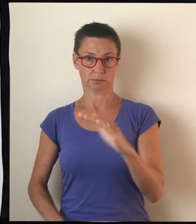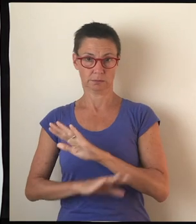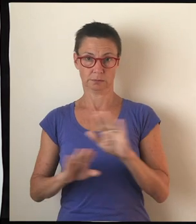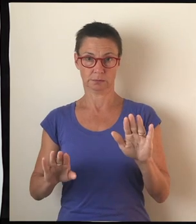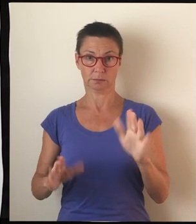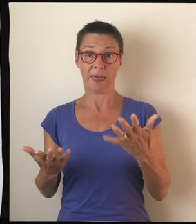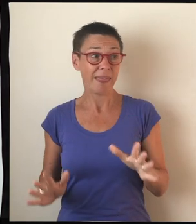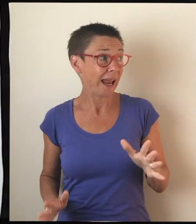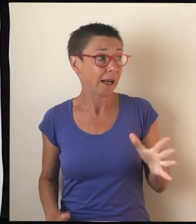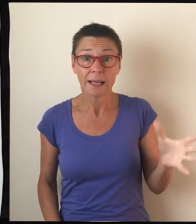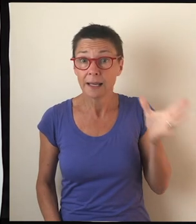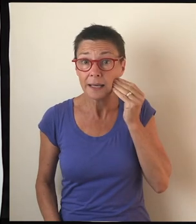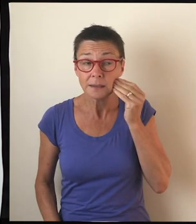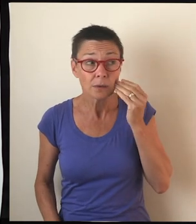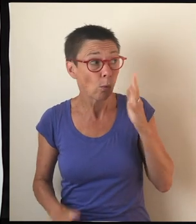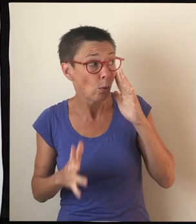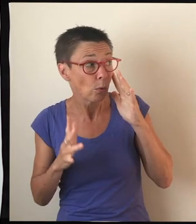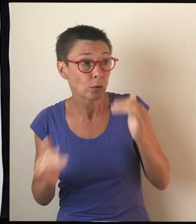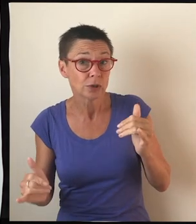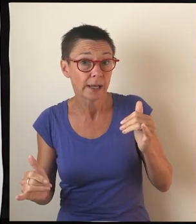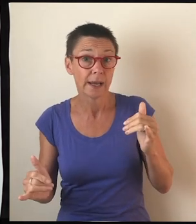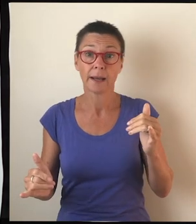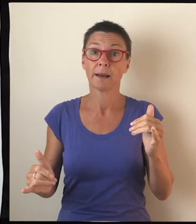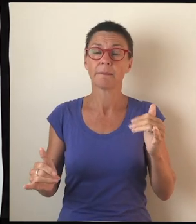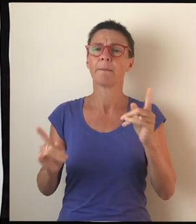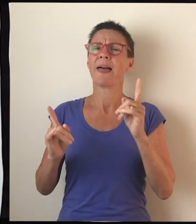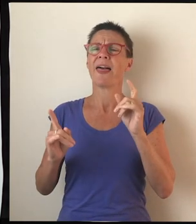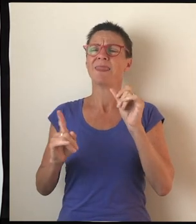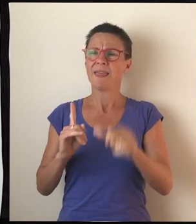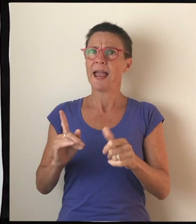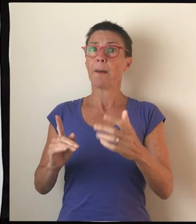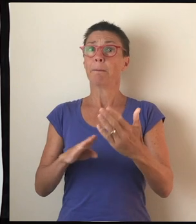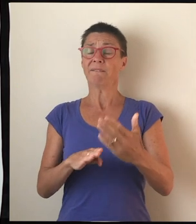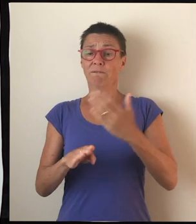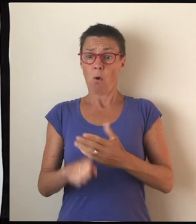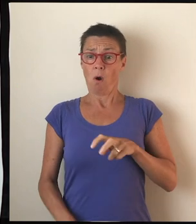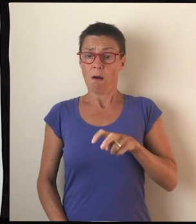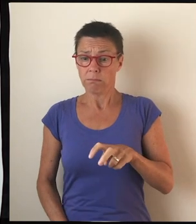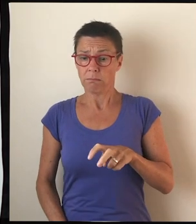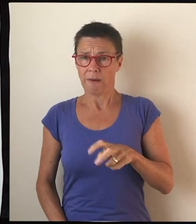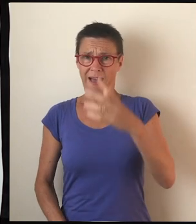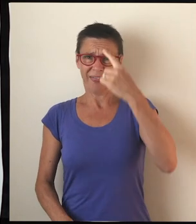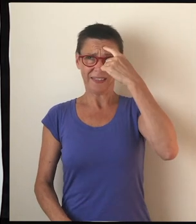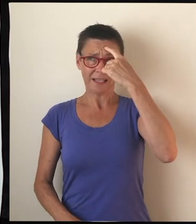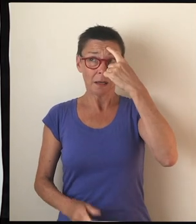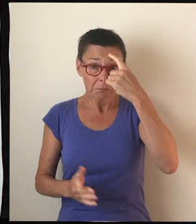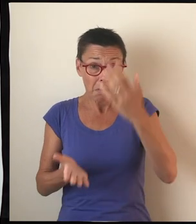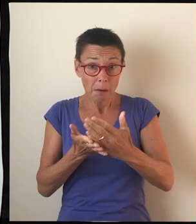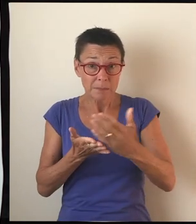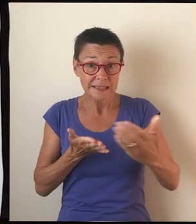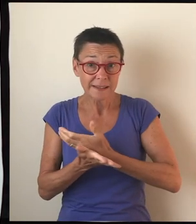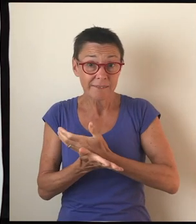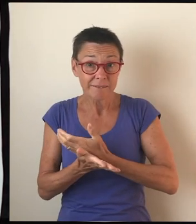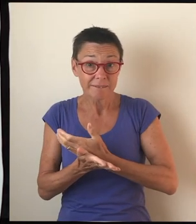listen to hear if any cars are coming. And then you think, is it safe to cross the road?